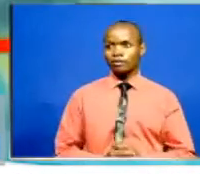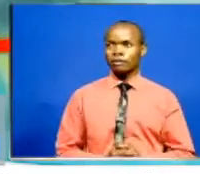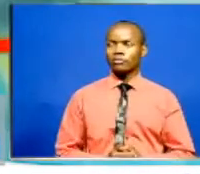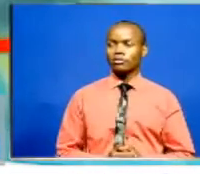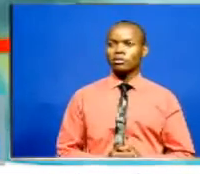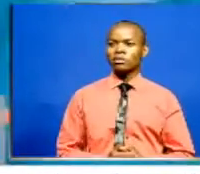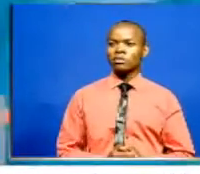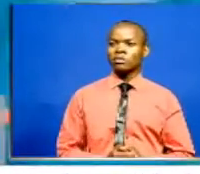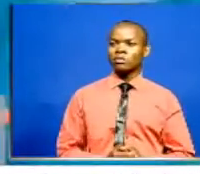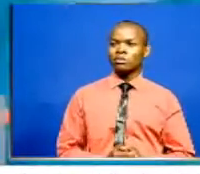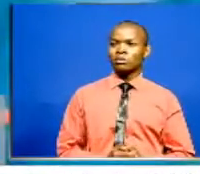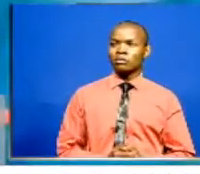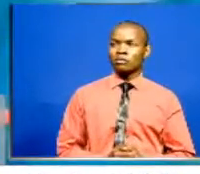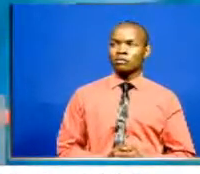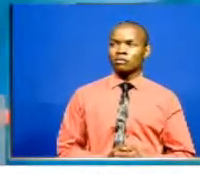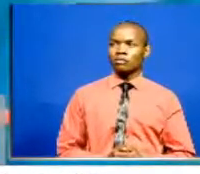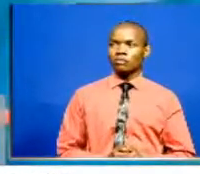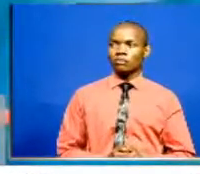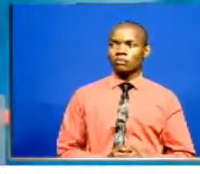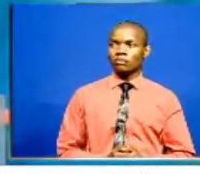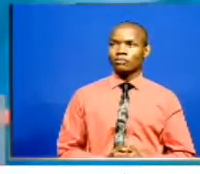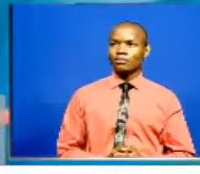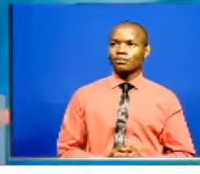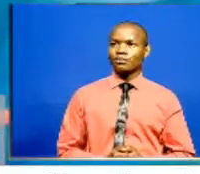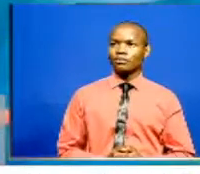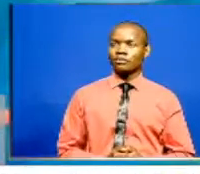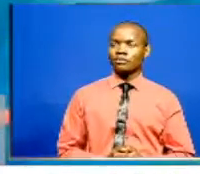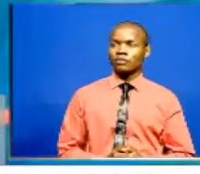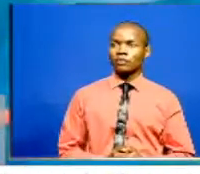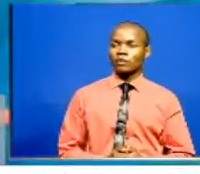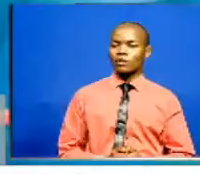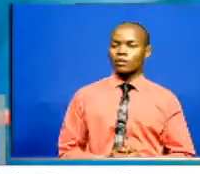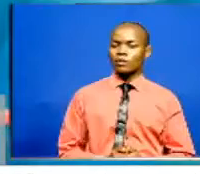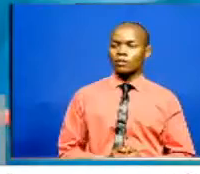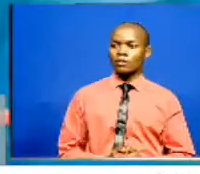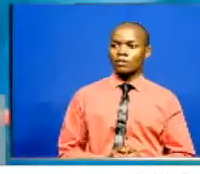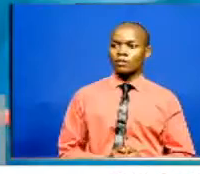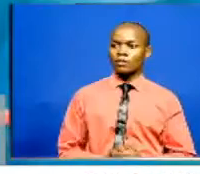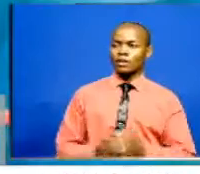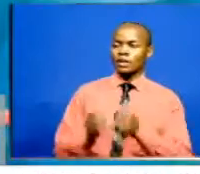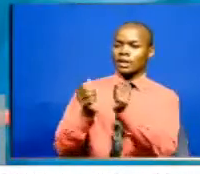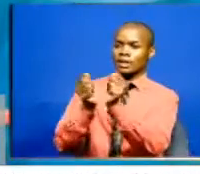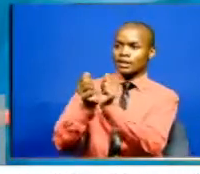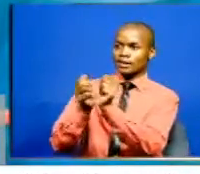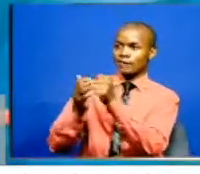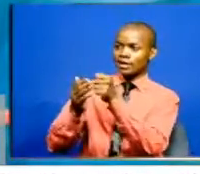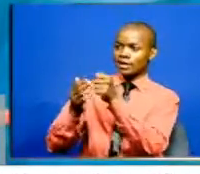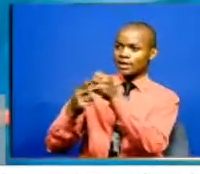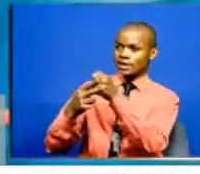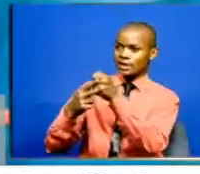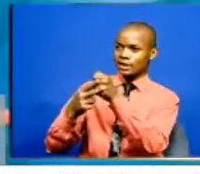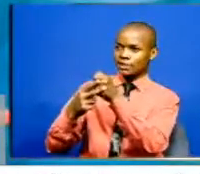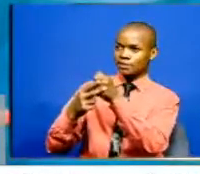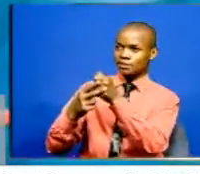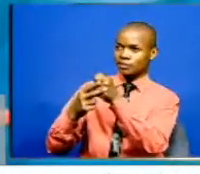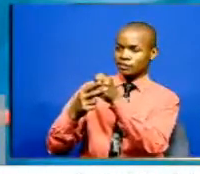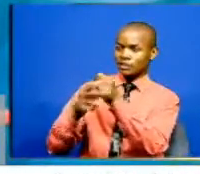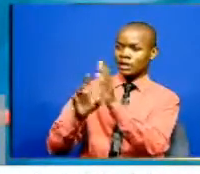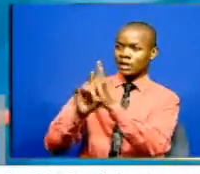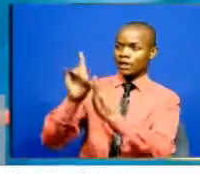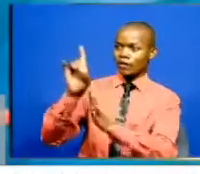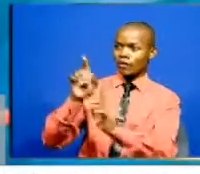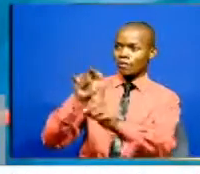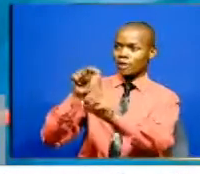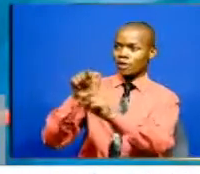Look, I know that if you look at the 17 Sustainable Development Goals, you will see